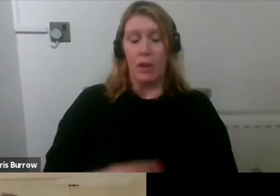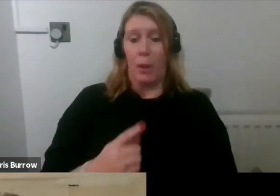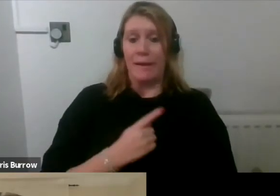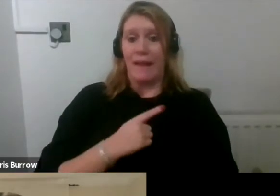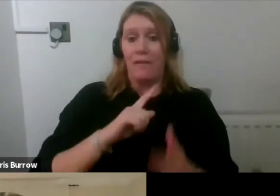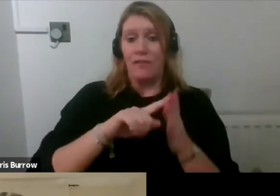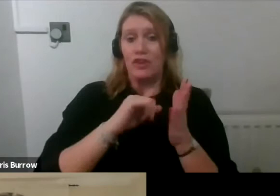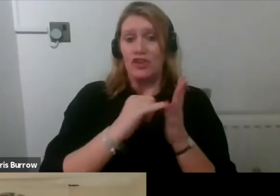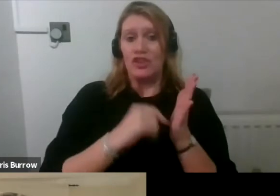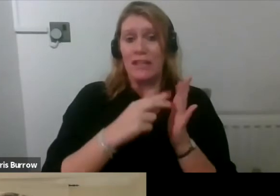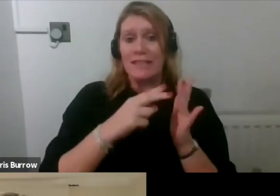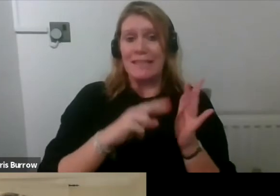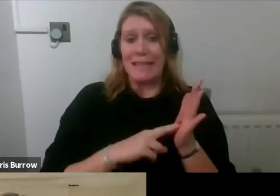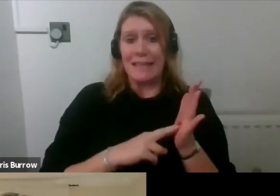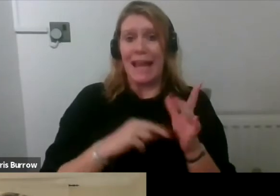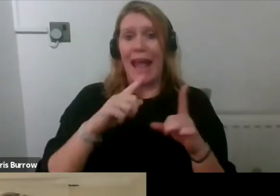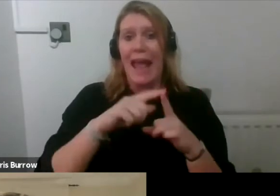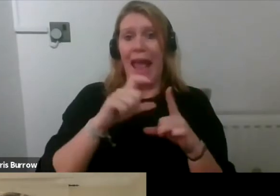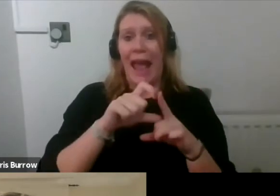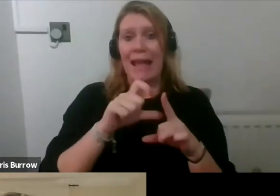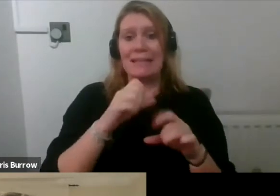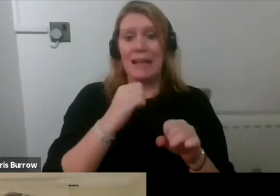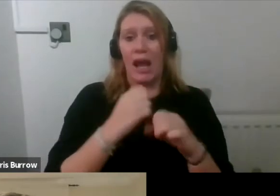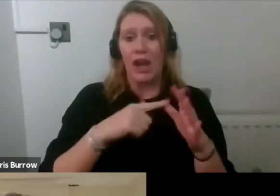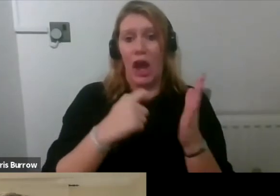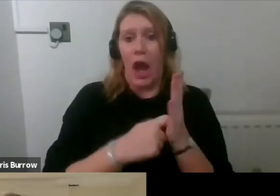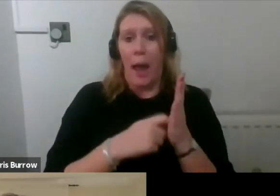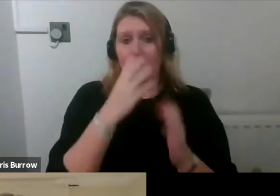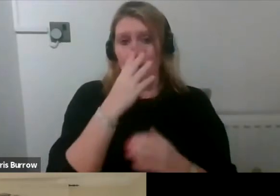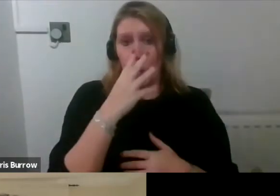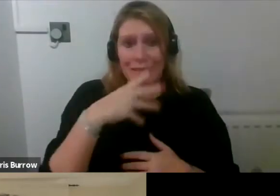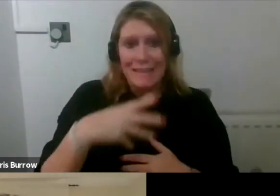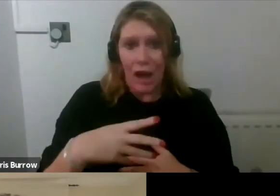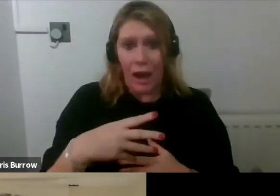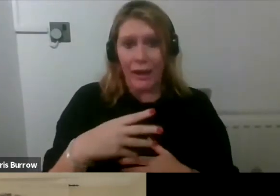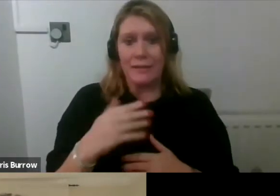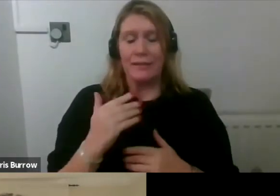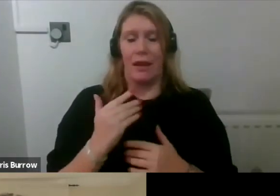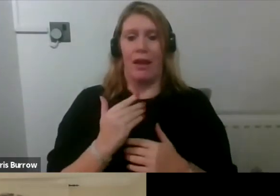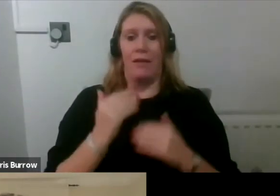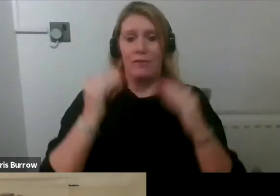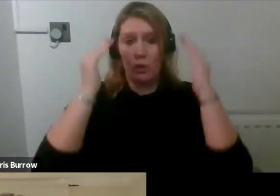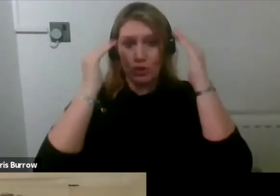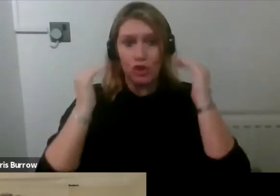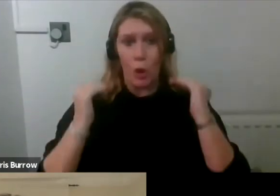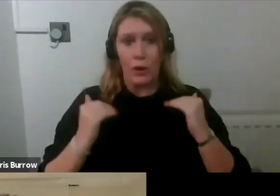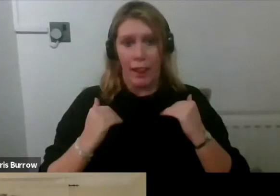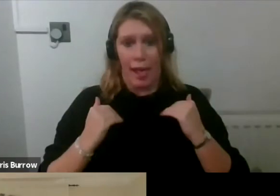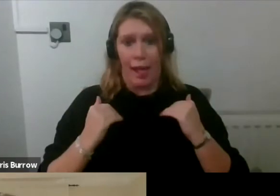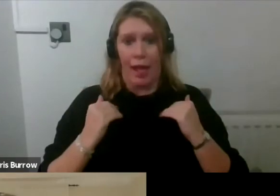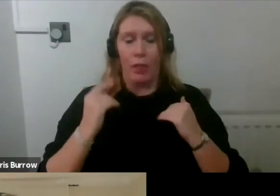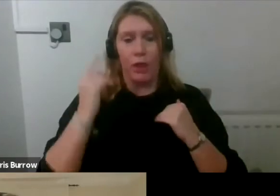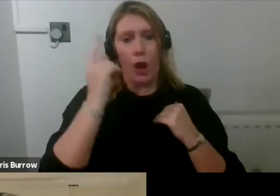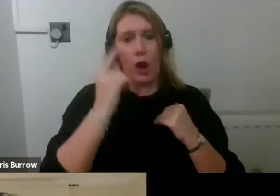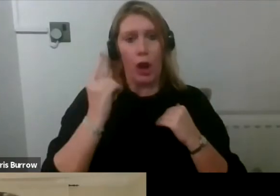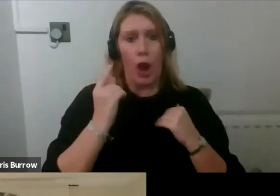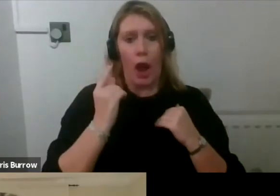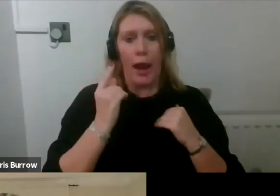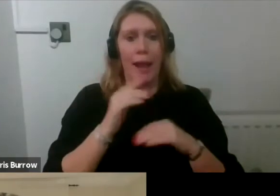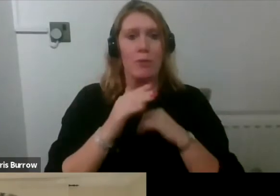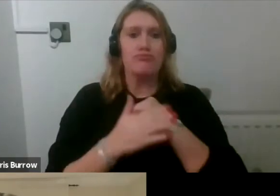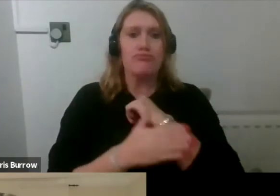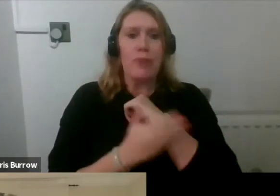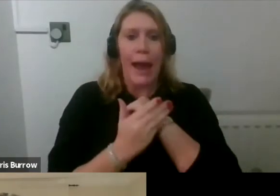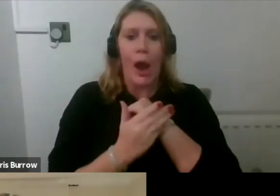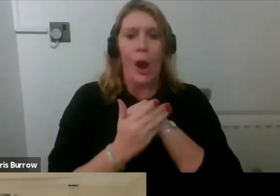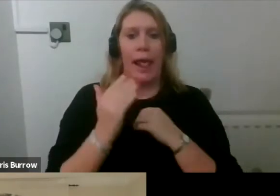a 49-year-old man. I've got shoulder length, curly brown hair, and I'm wearing a check t-shirt. I too